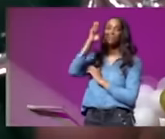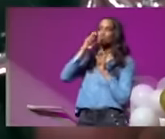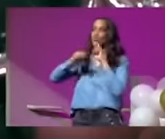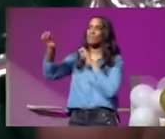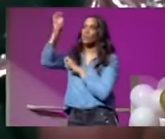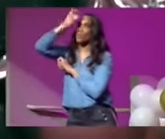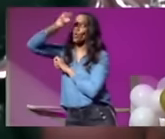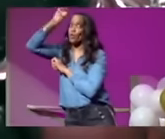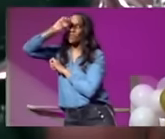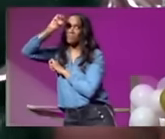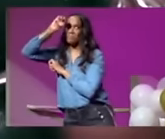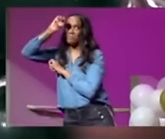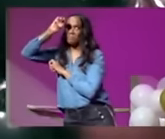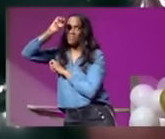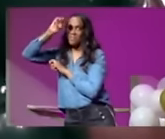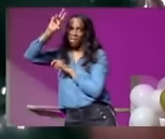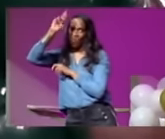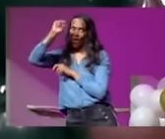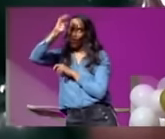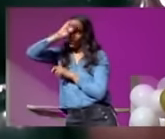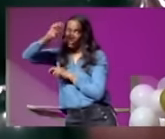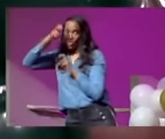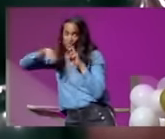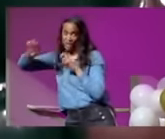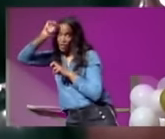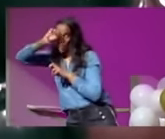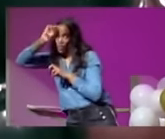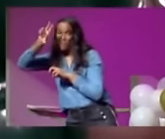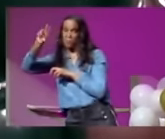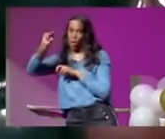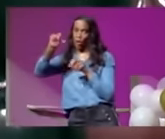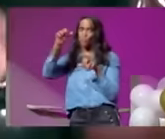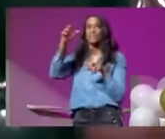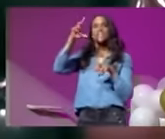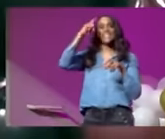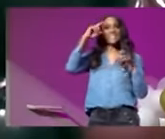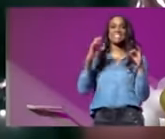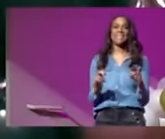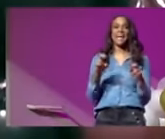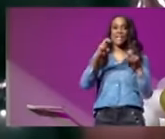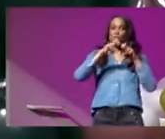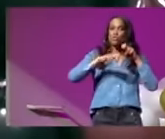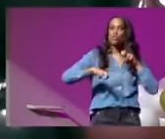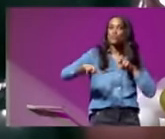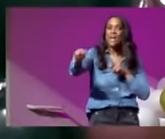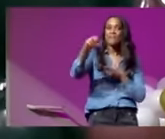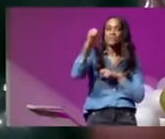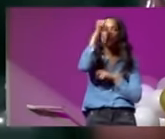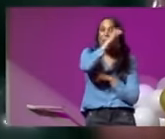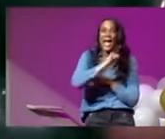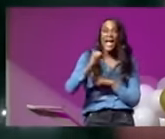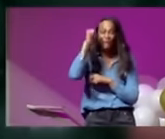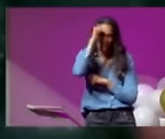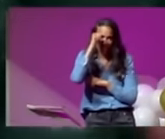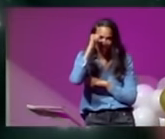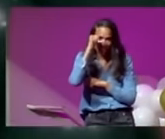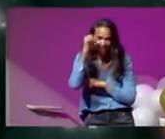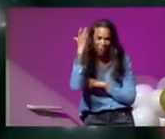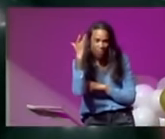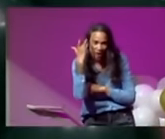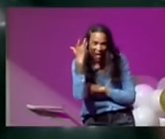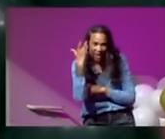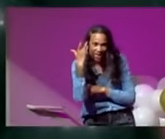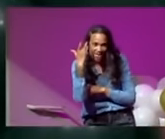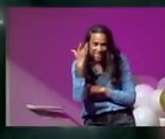because he'd have stood out in Europe. He wouldn't have been able to hide in Europe. And so they go where you